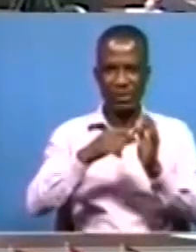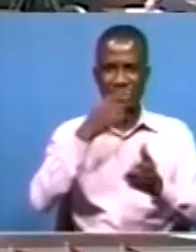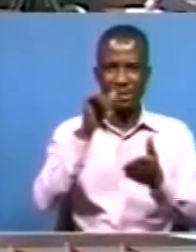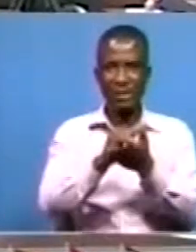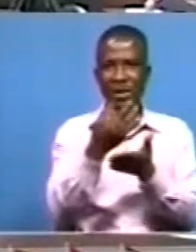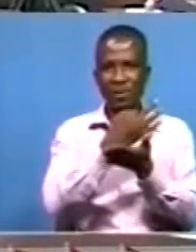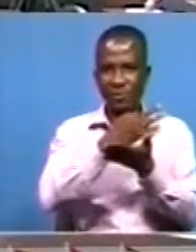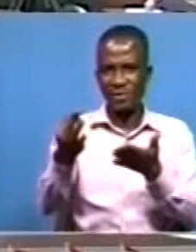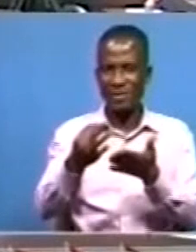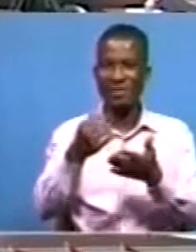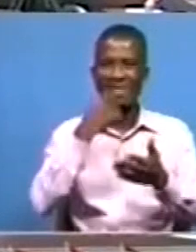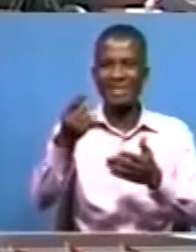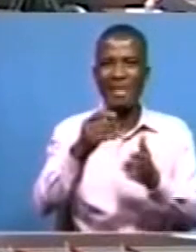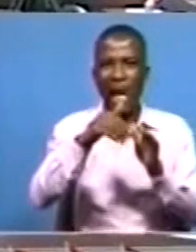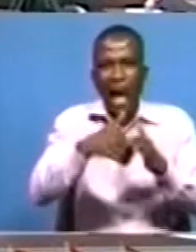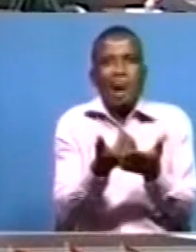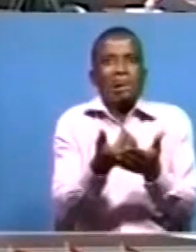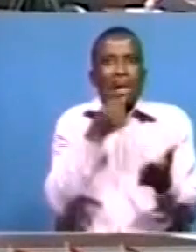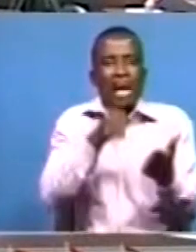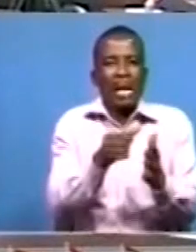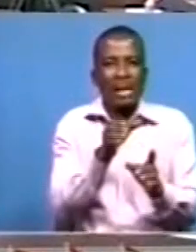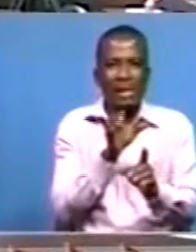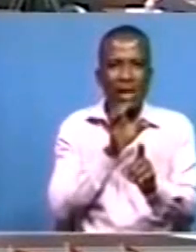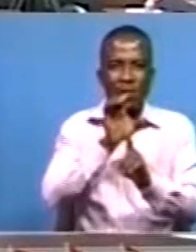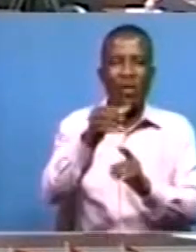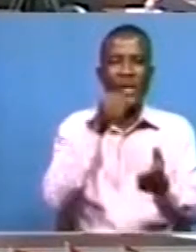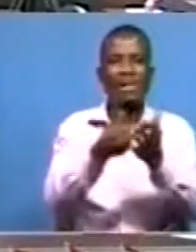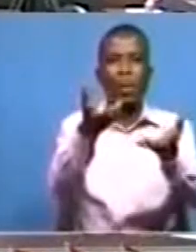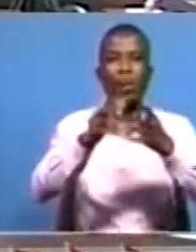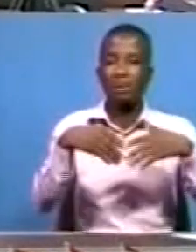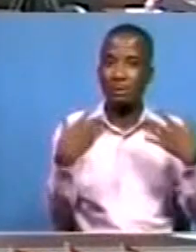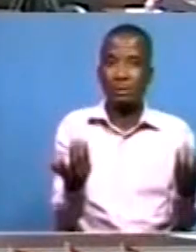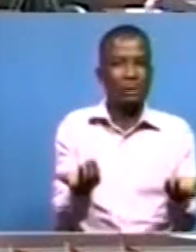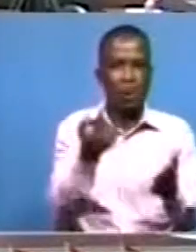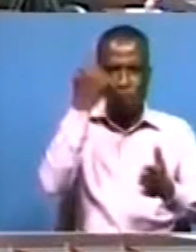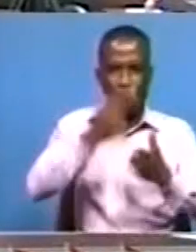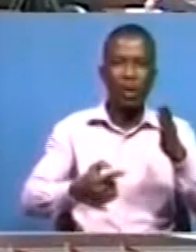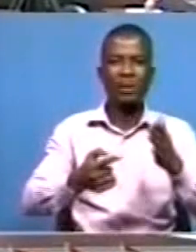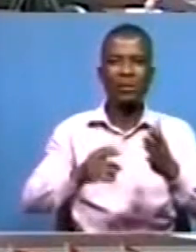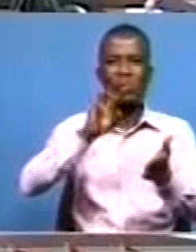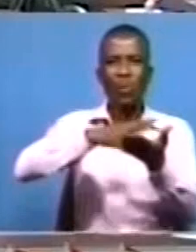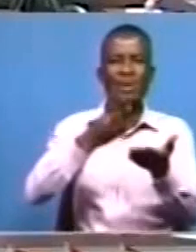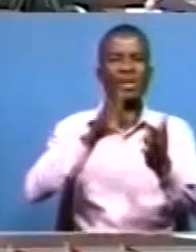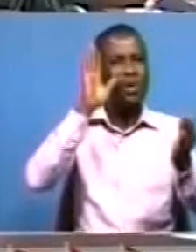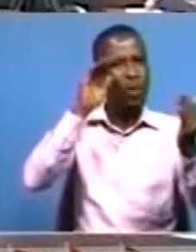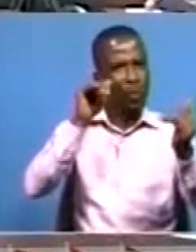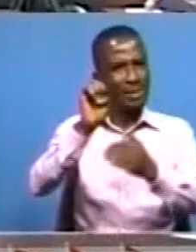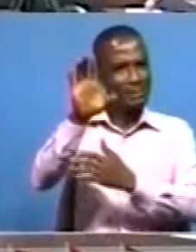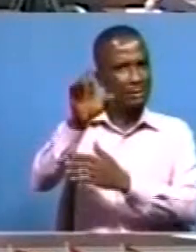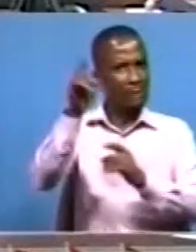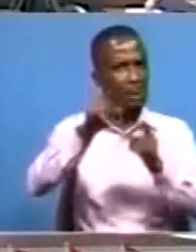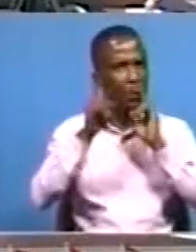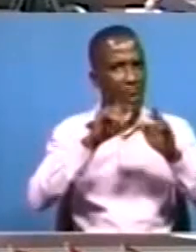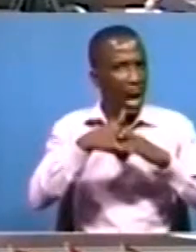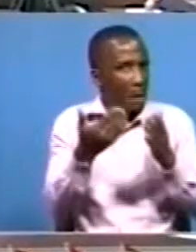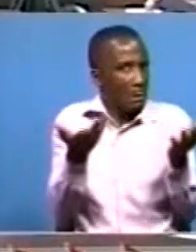failed to indicate to the court the nature of the subpoena he intended to issue and what kind of testimony exactly he was expecting the chairperson